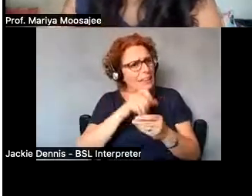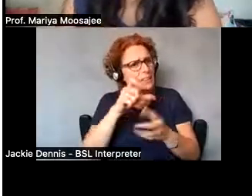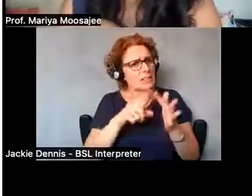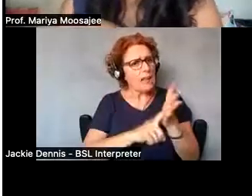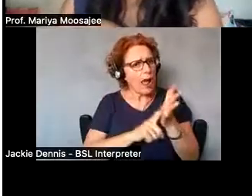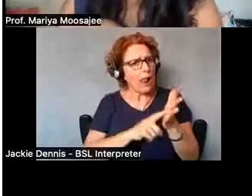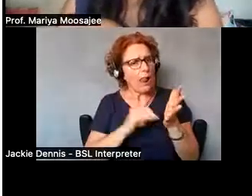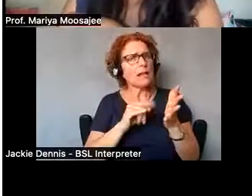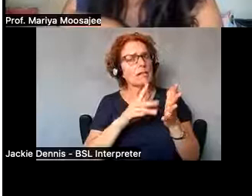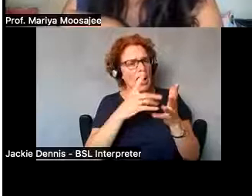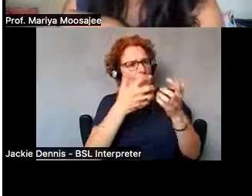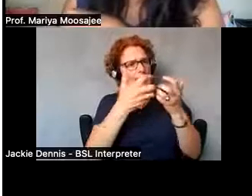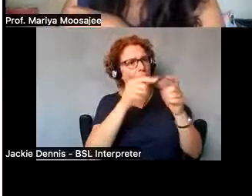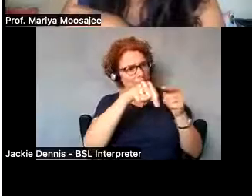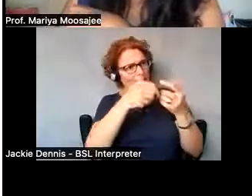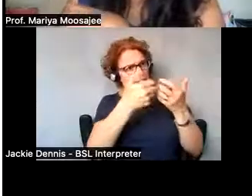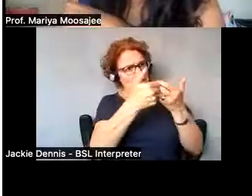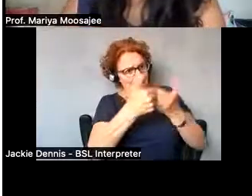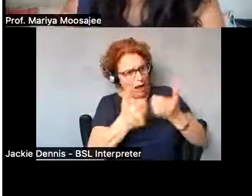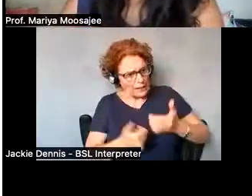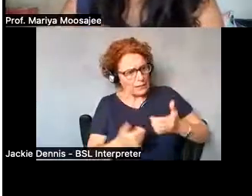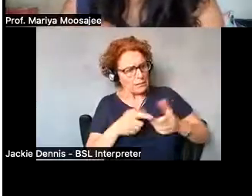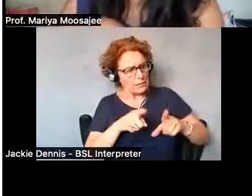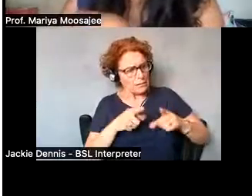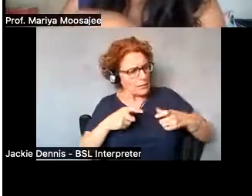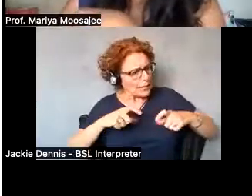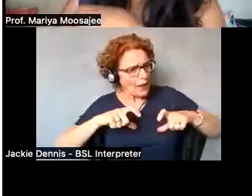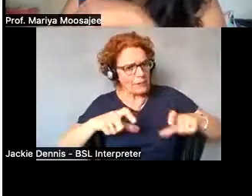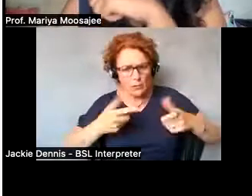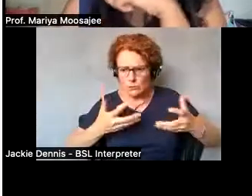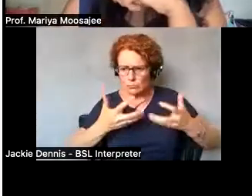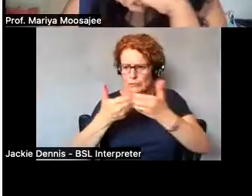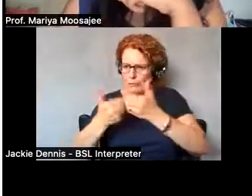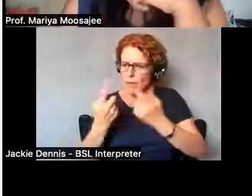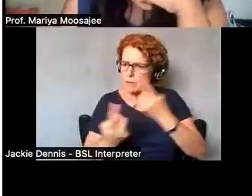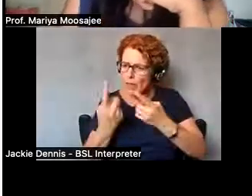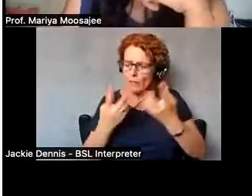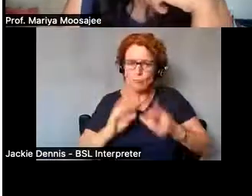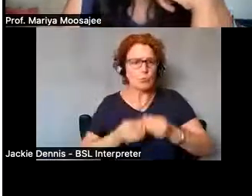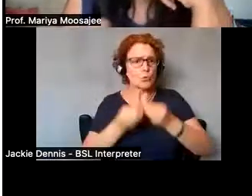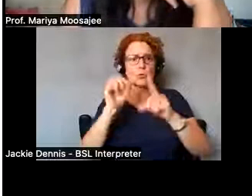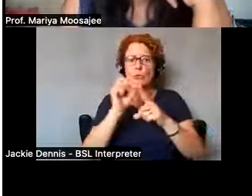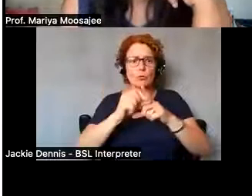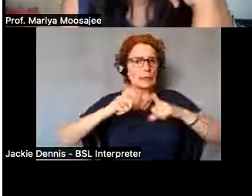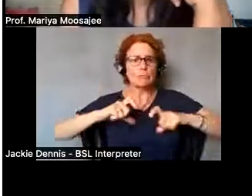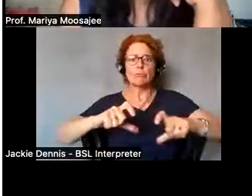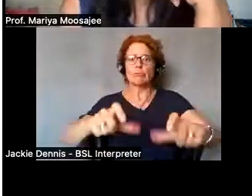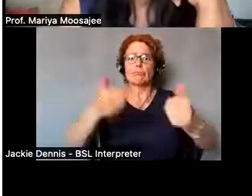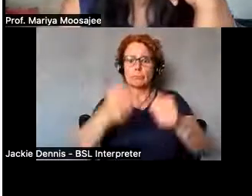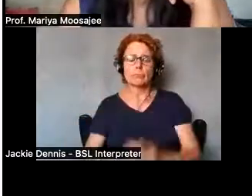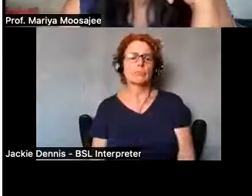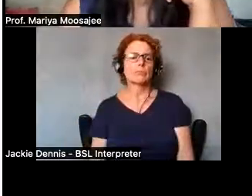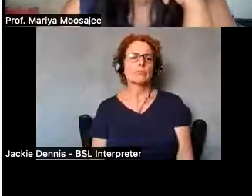and they produce the protein in a very nice manner. As a separate experiment,